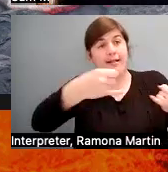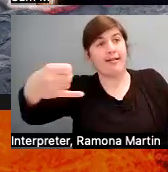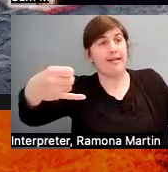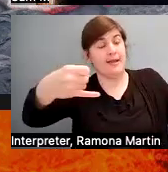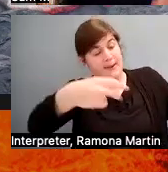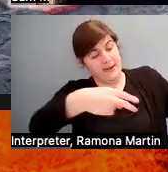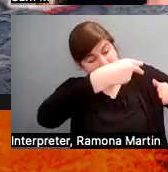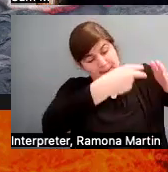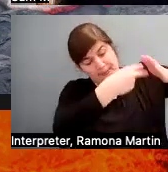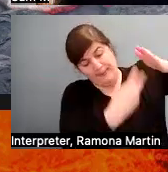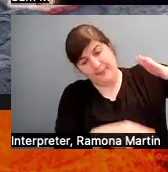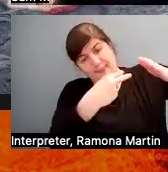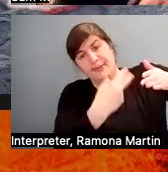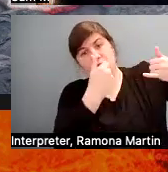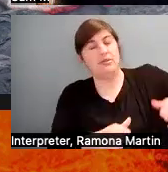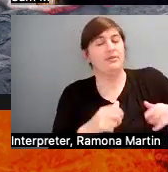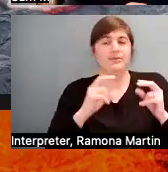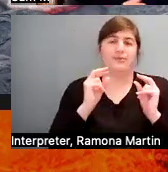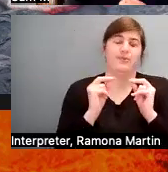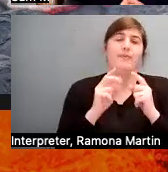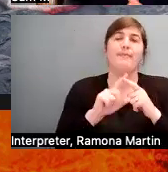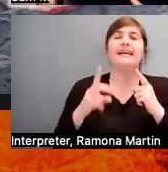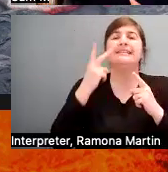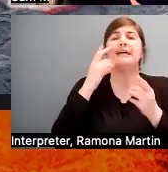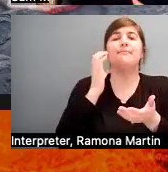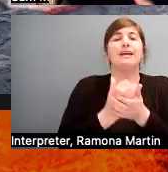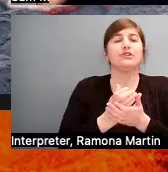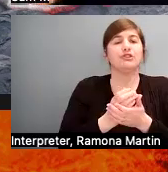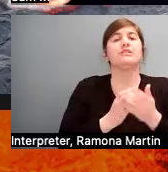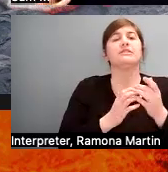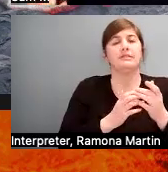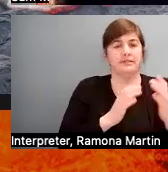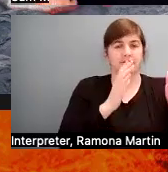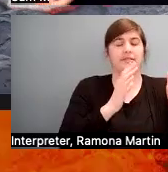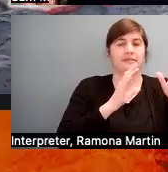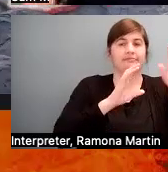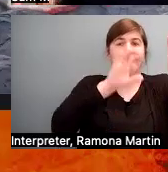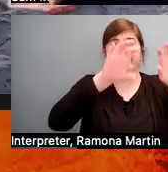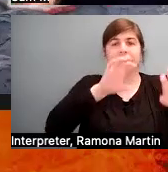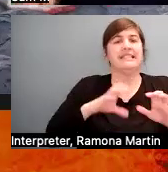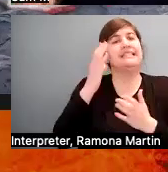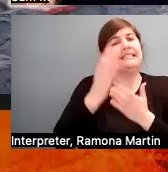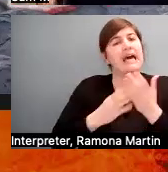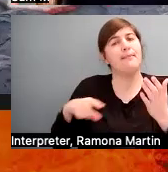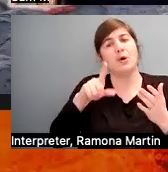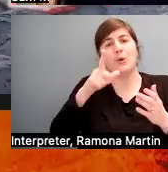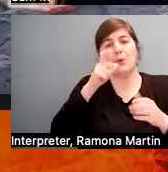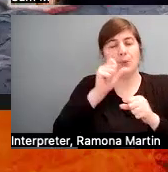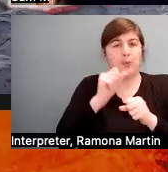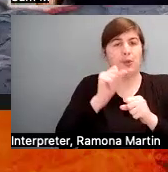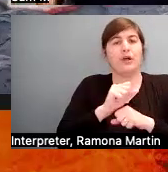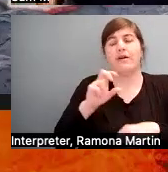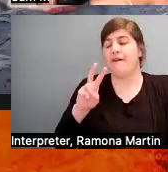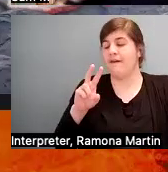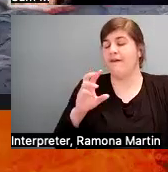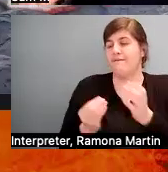lava. But the pictures you see up towards the top are volcano scientists who work at a volcano observatory. So